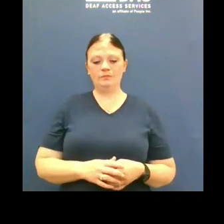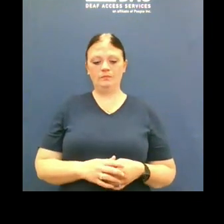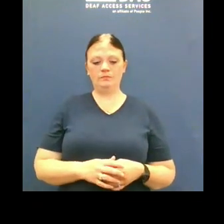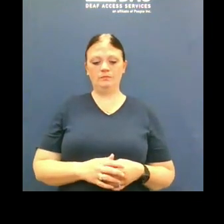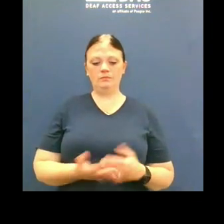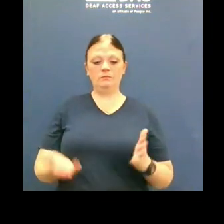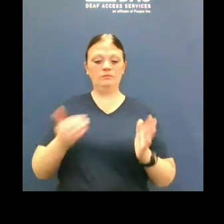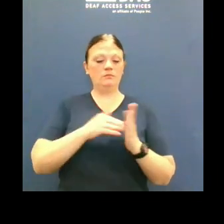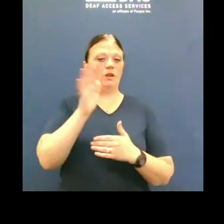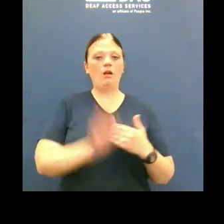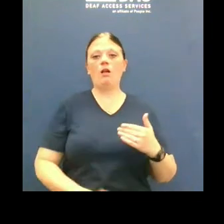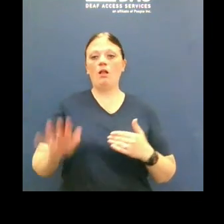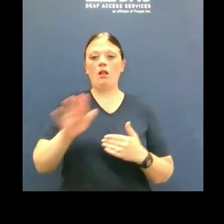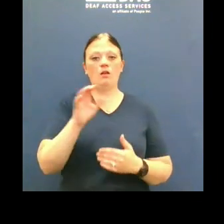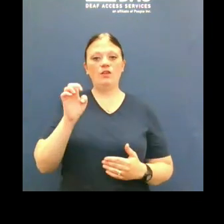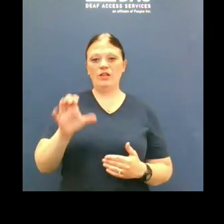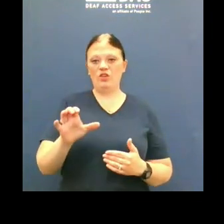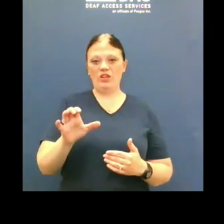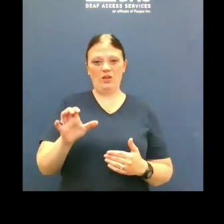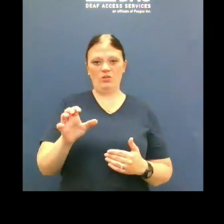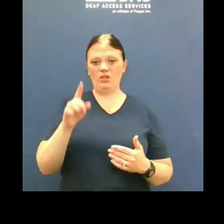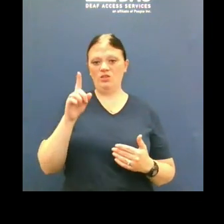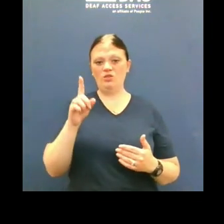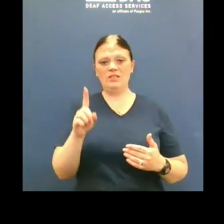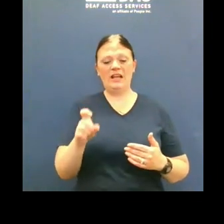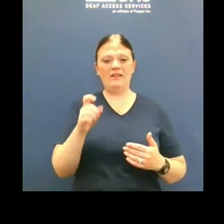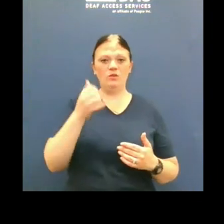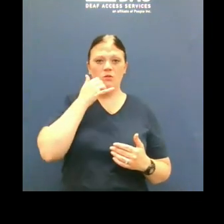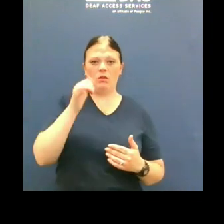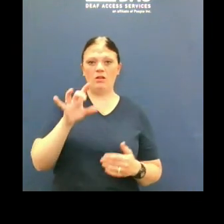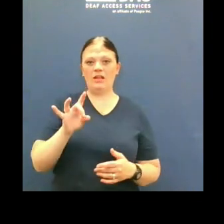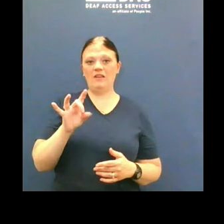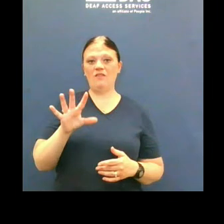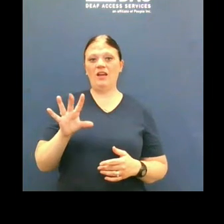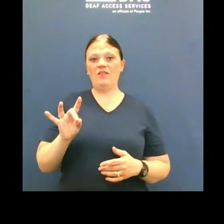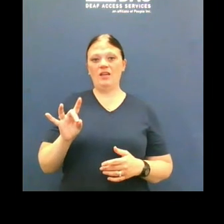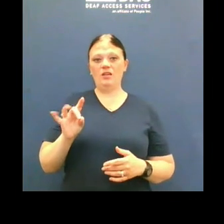be all parts of Erie County, and you just have to call